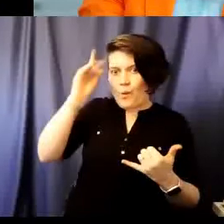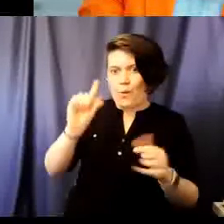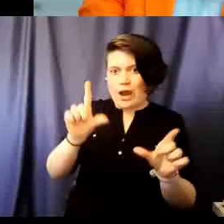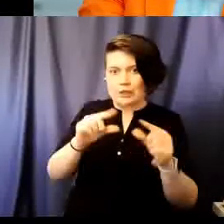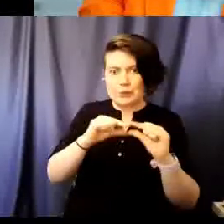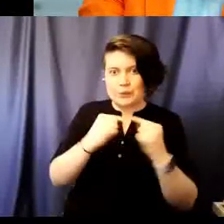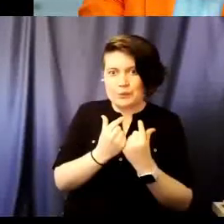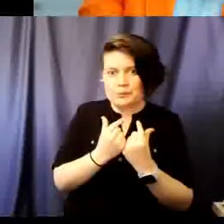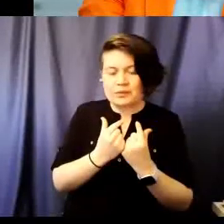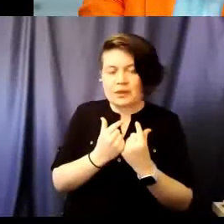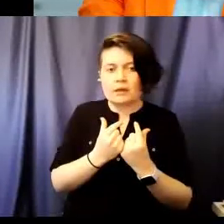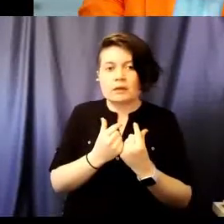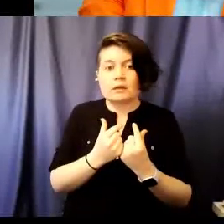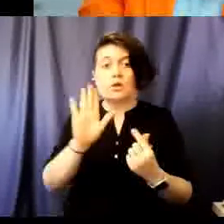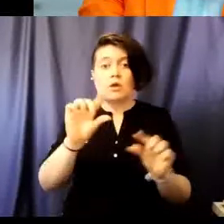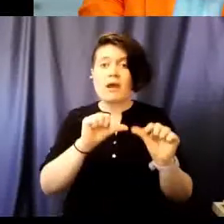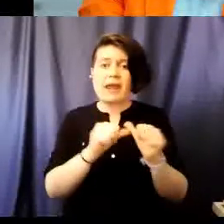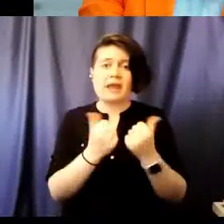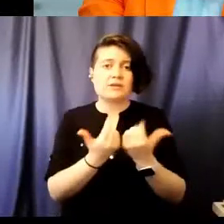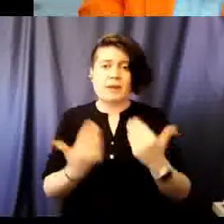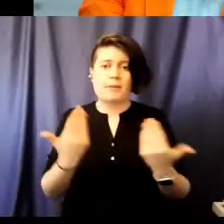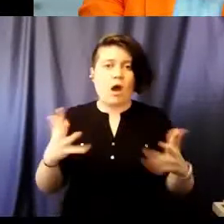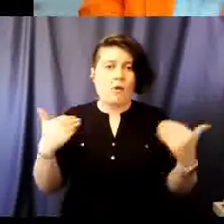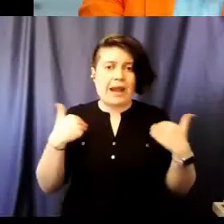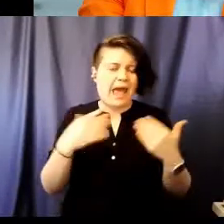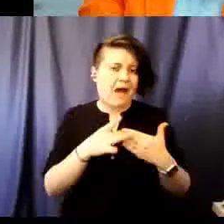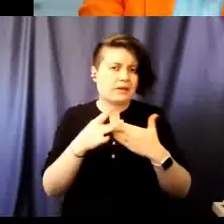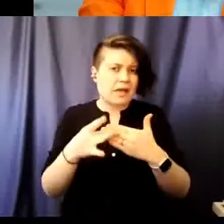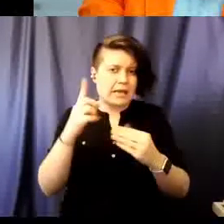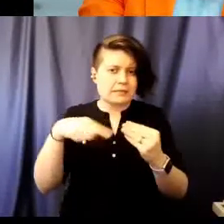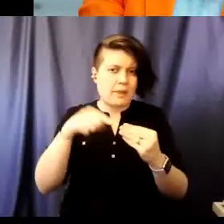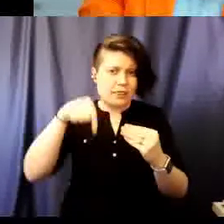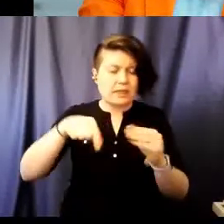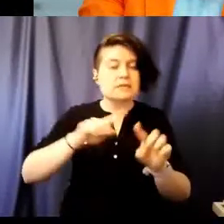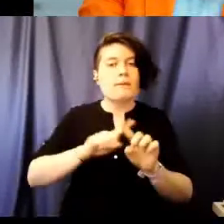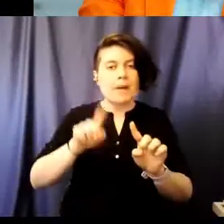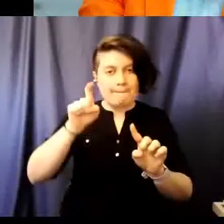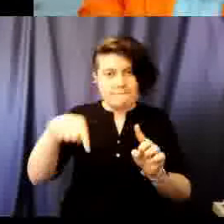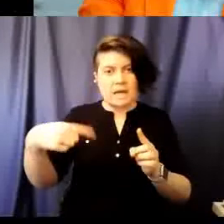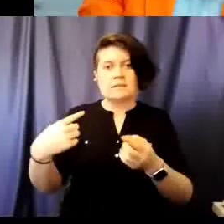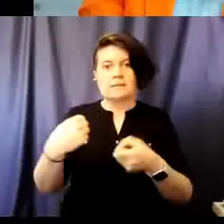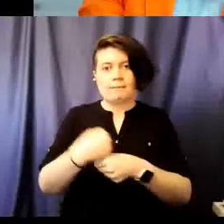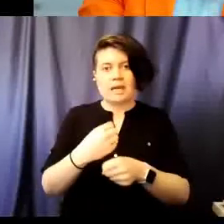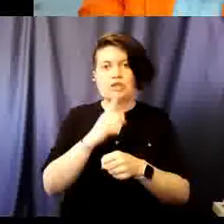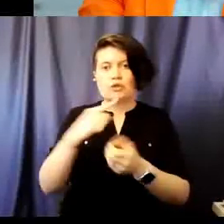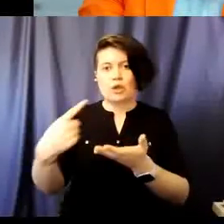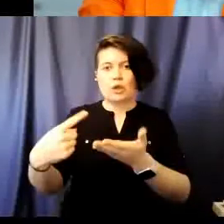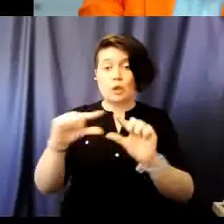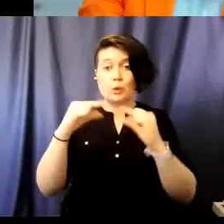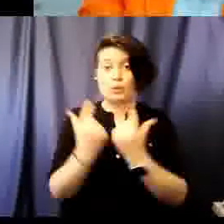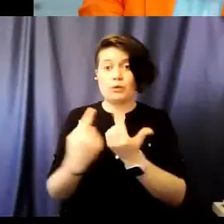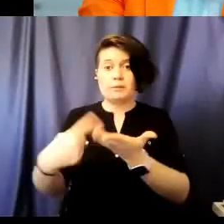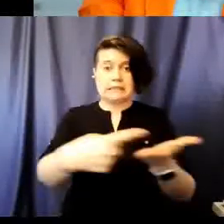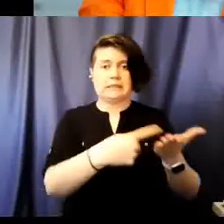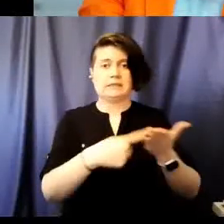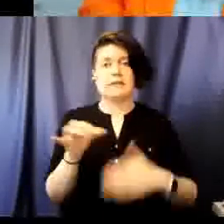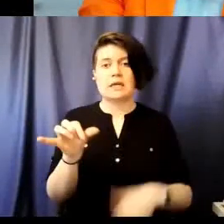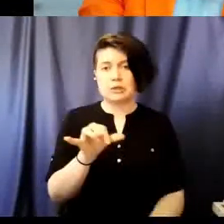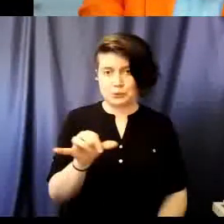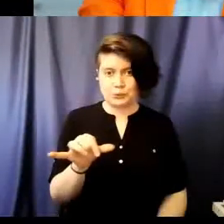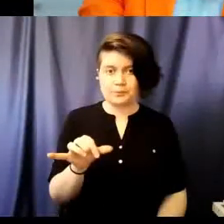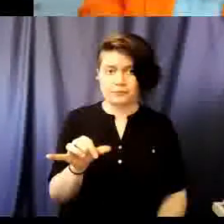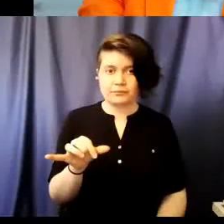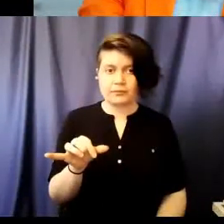Your agency may already provide guidance on this, but it should also be discussed amongst the group as well. There needs to be a set plan